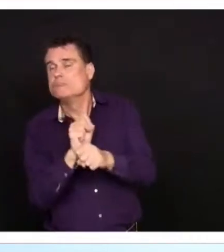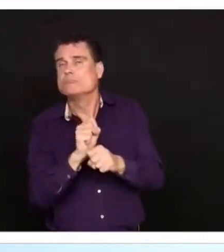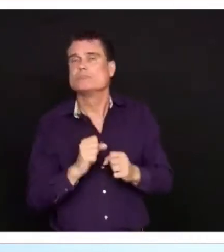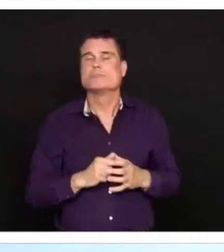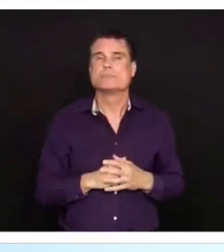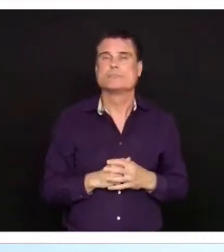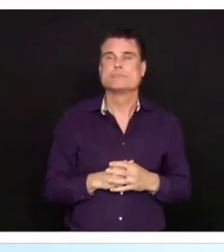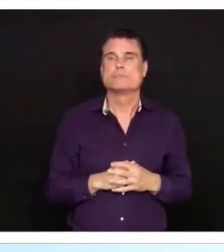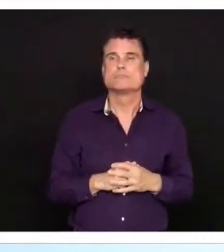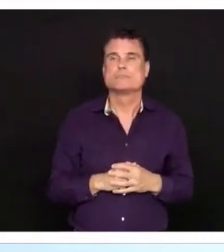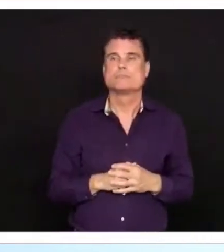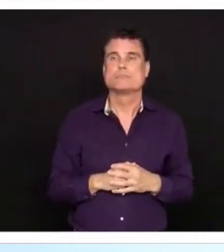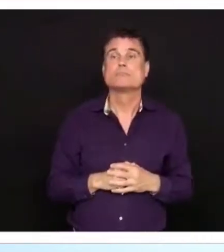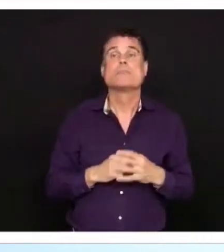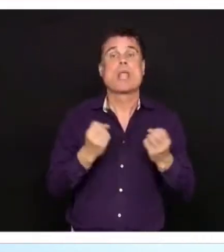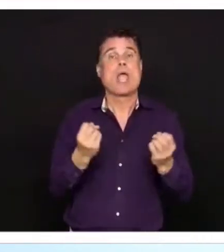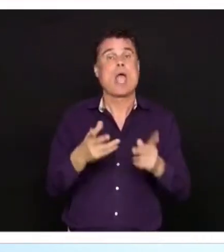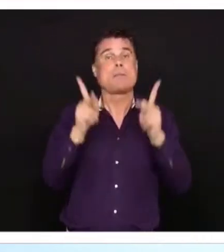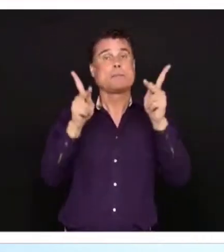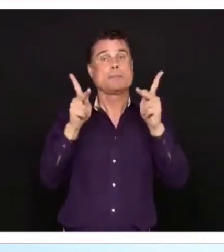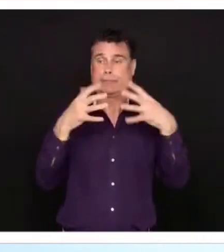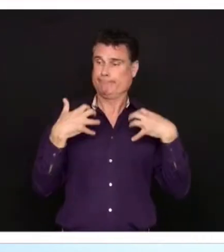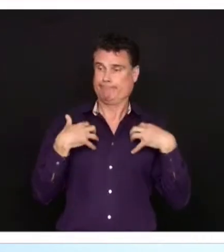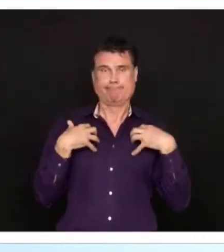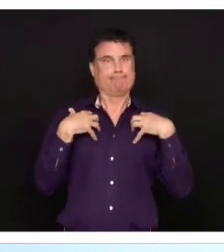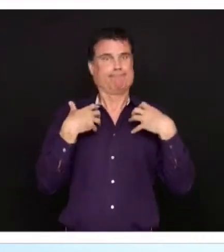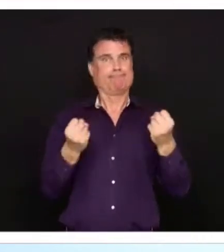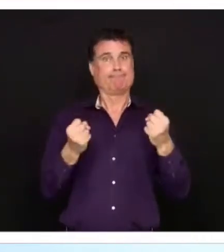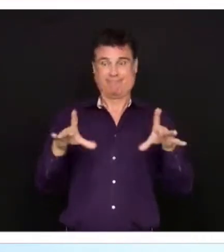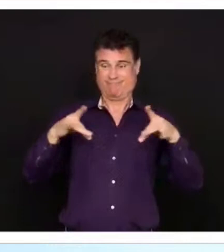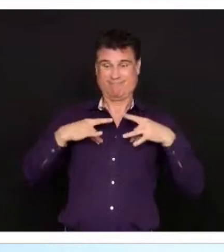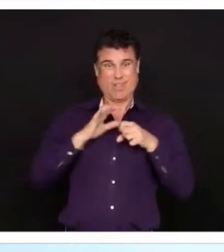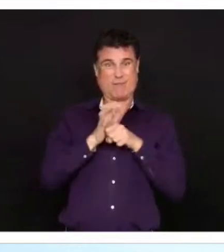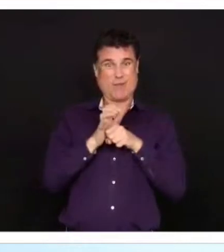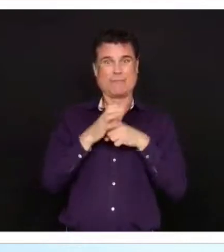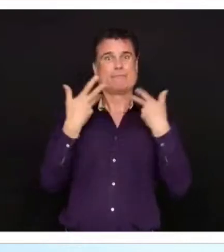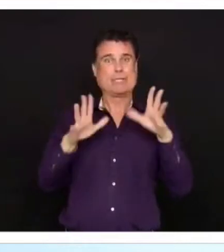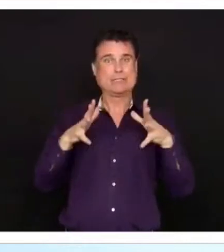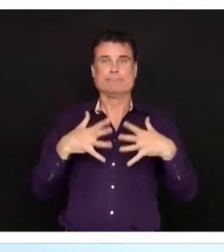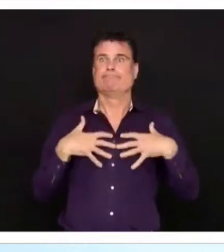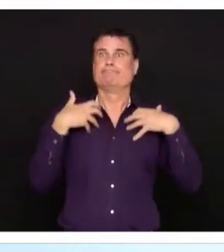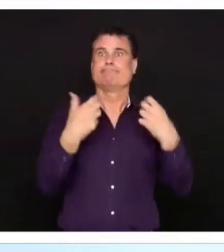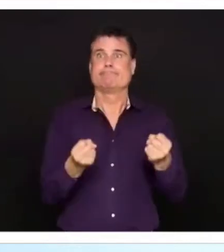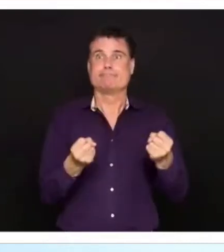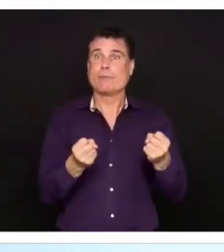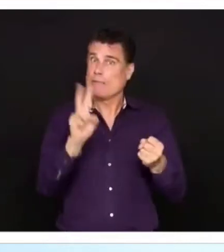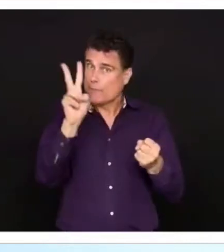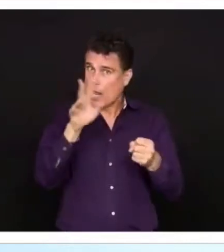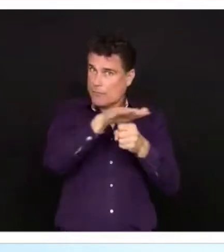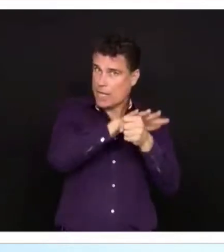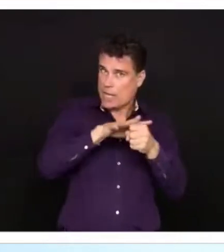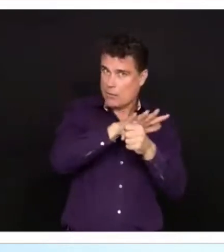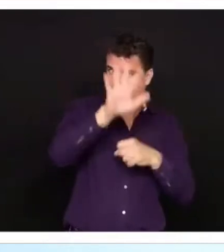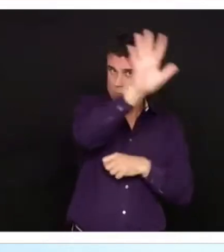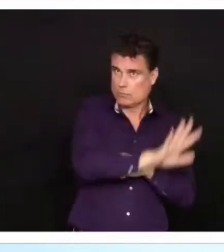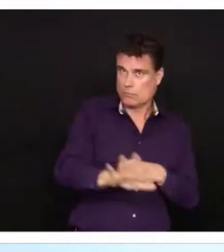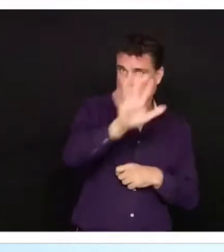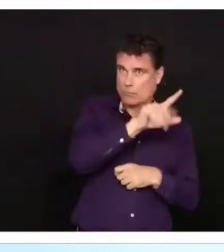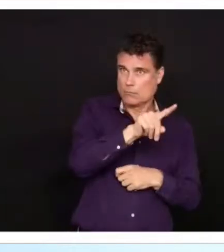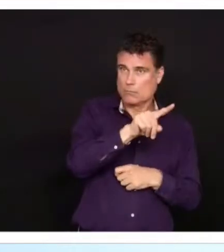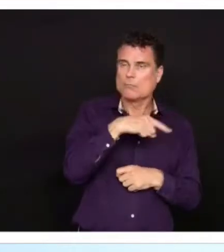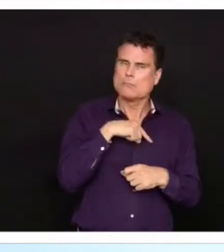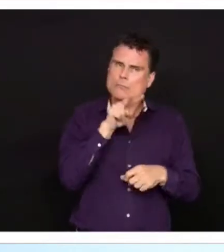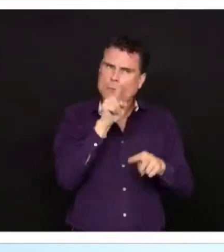been because they've undertaken a review in the last few days. When we were going through the period of a lot of cases and a lot of